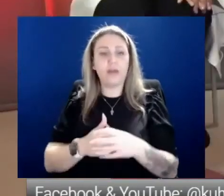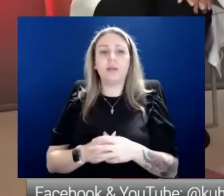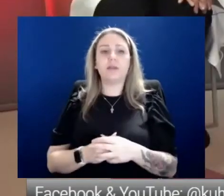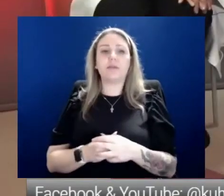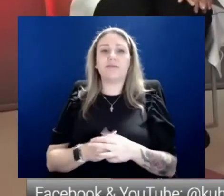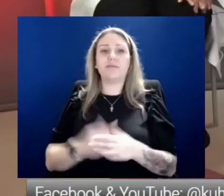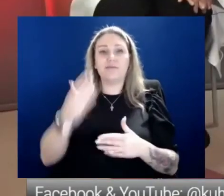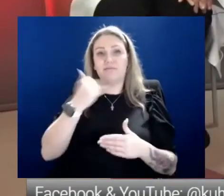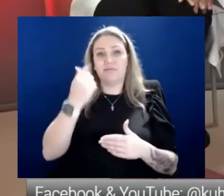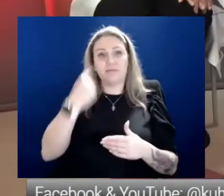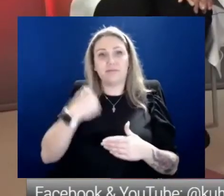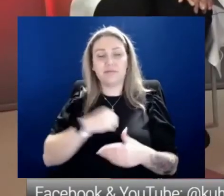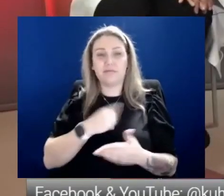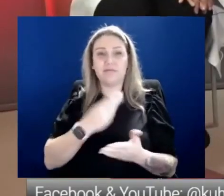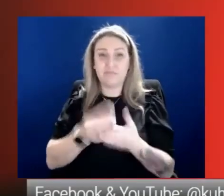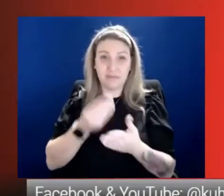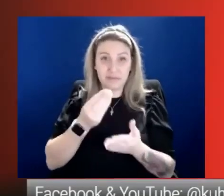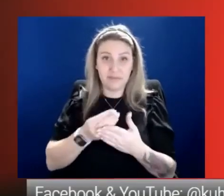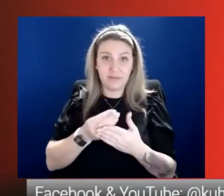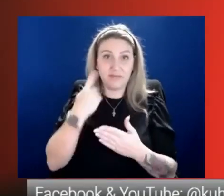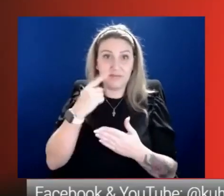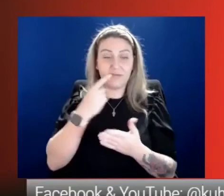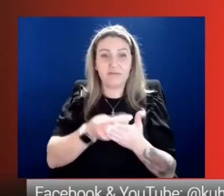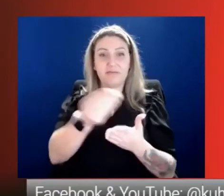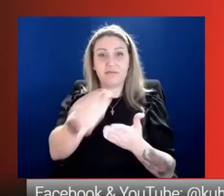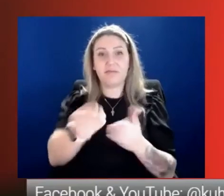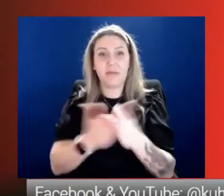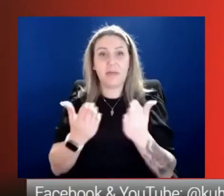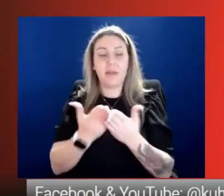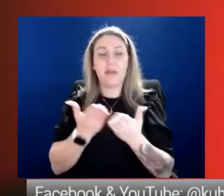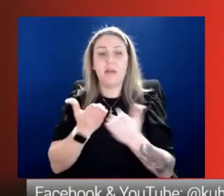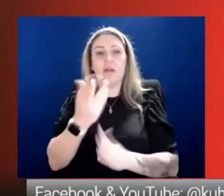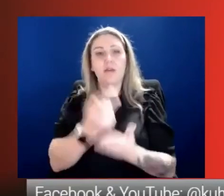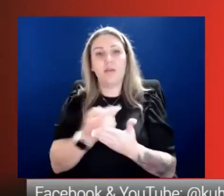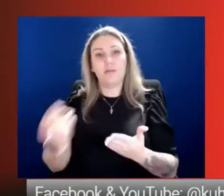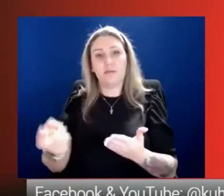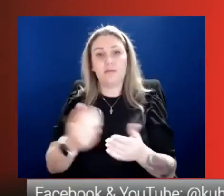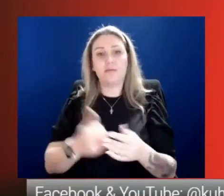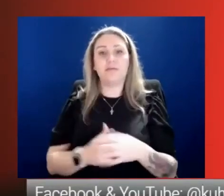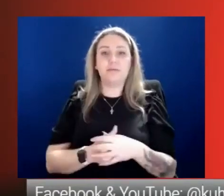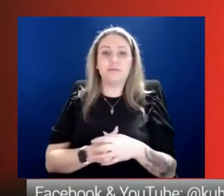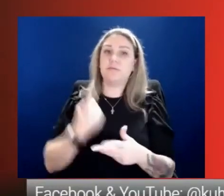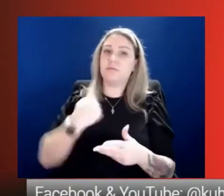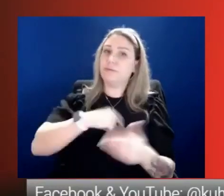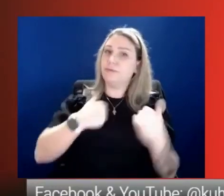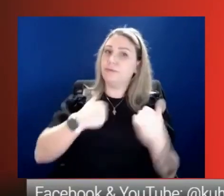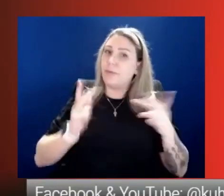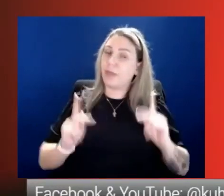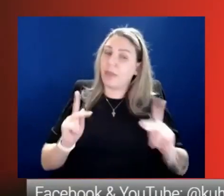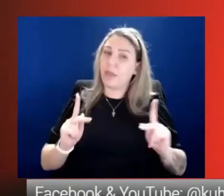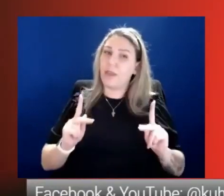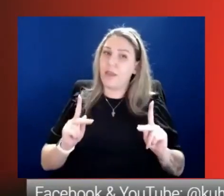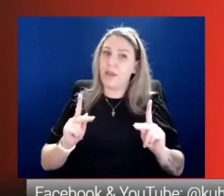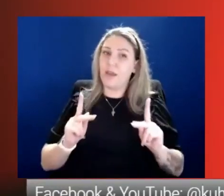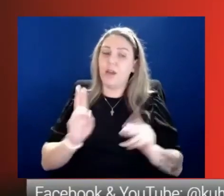get money to buy those books through our resources. We do have folks who do used books drives